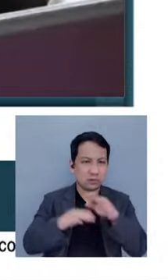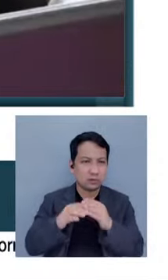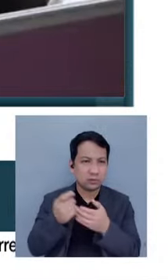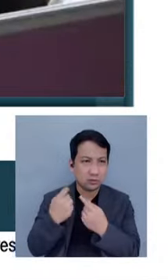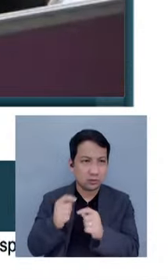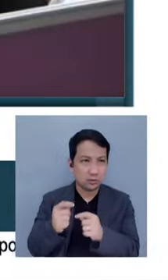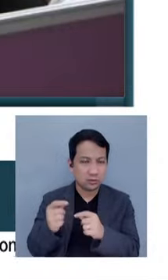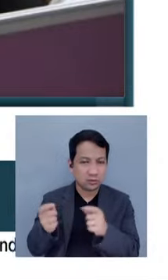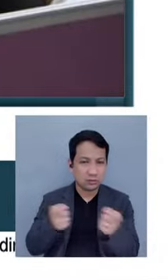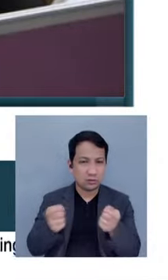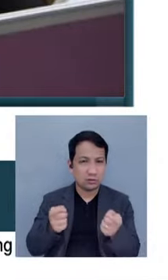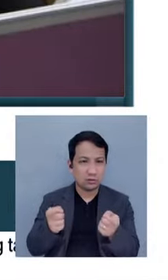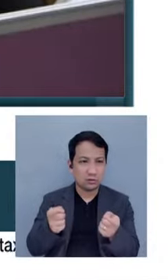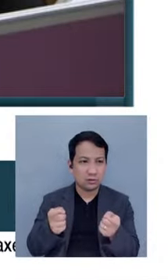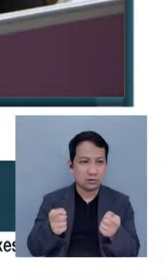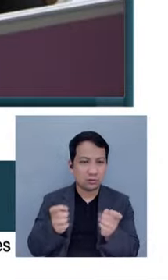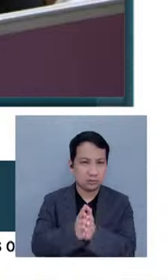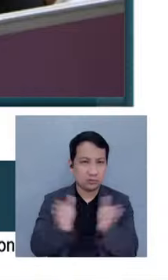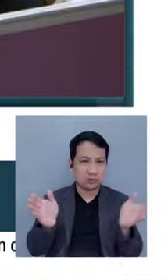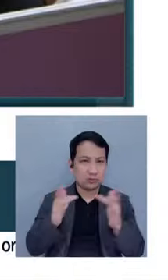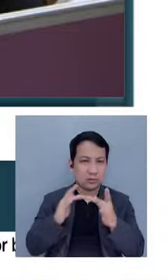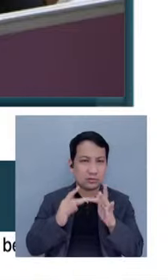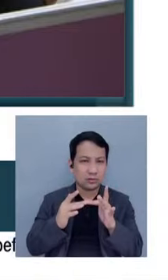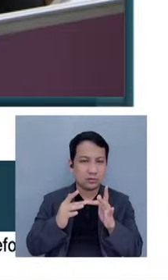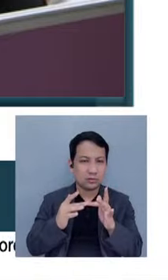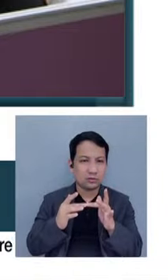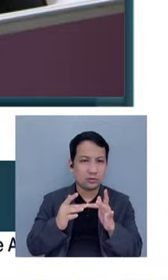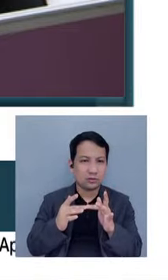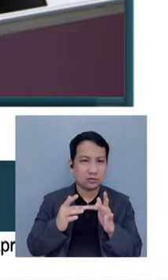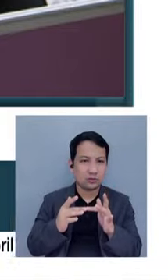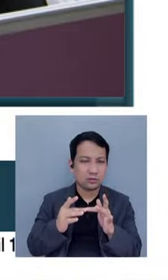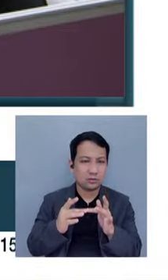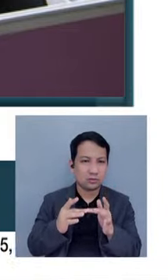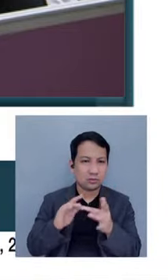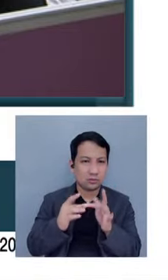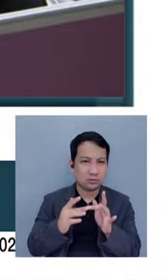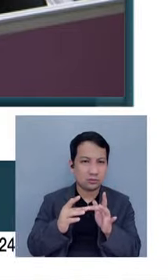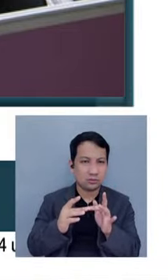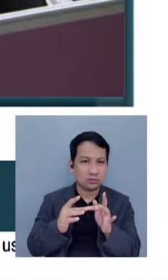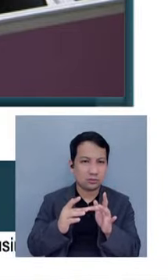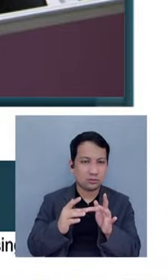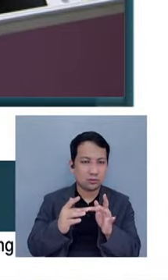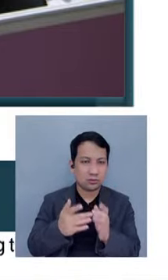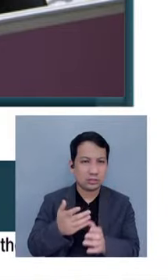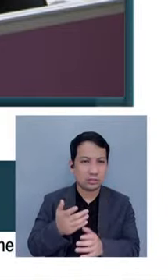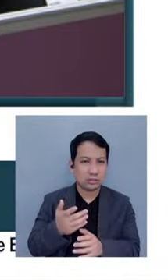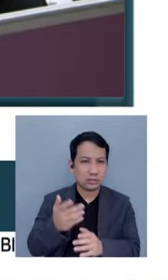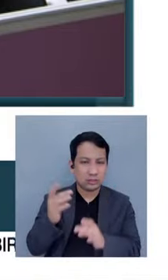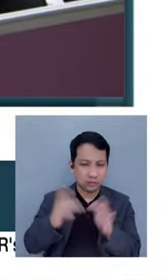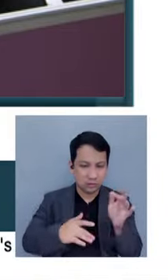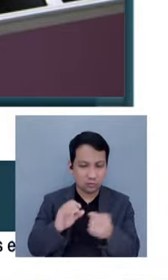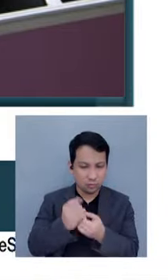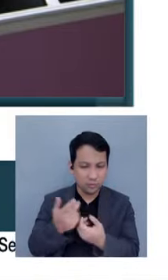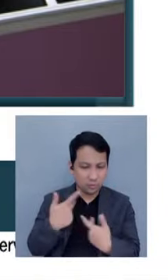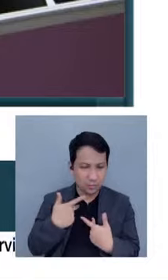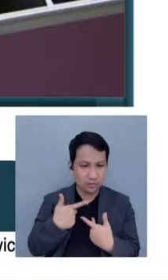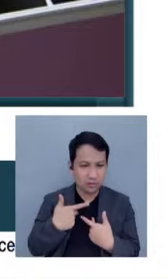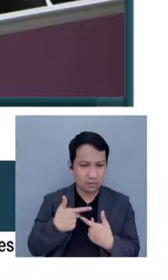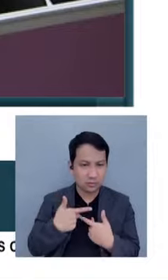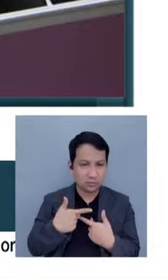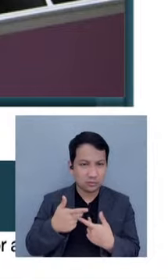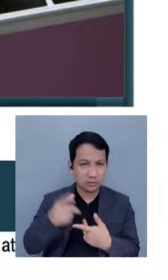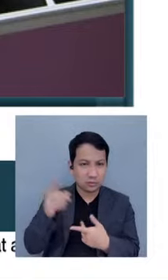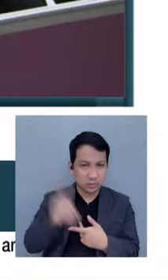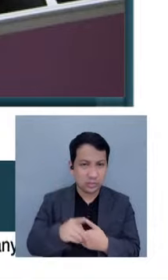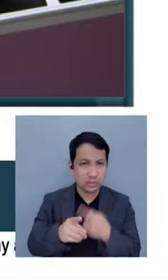moderate an entire internet. The other problem, Carmina, is that the internet does not forget. Even though they take it down, some people